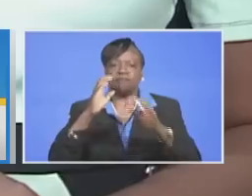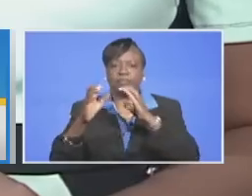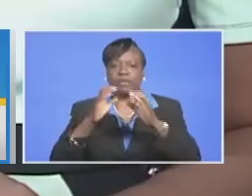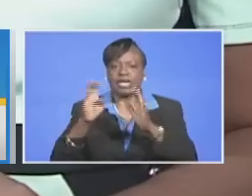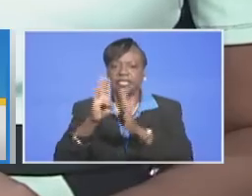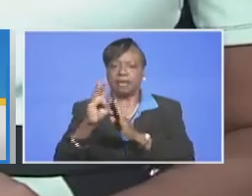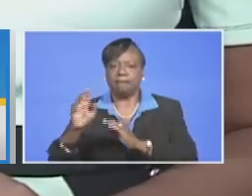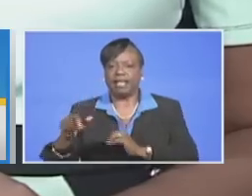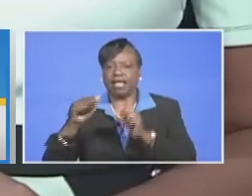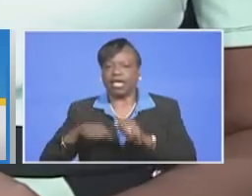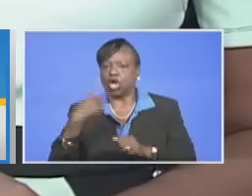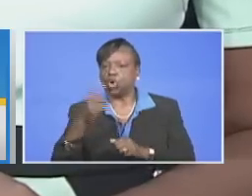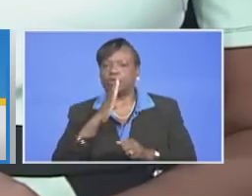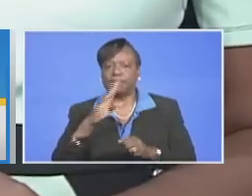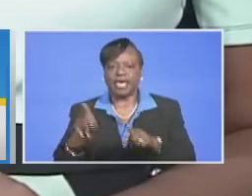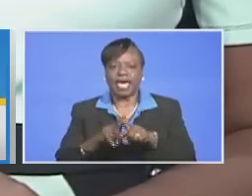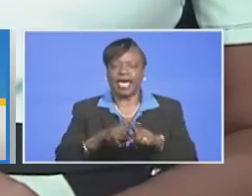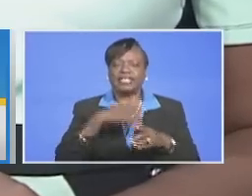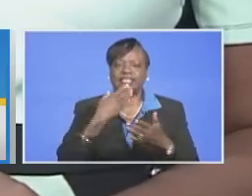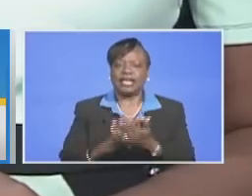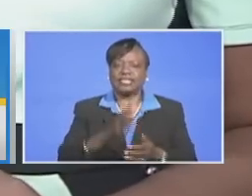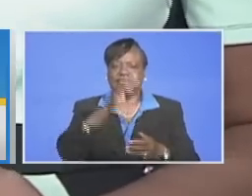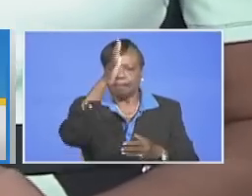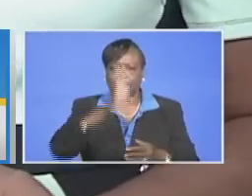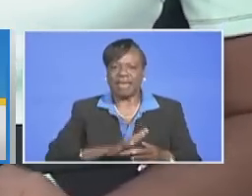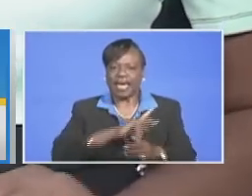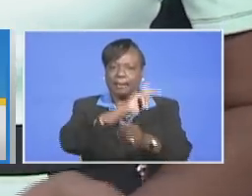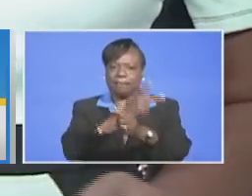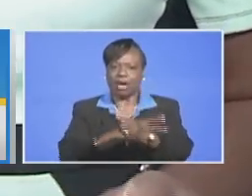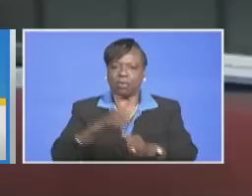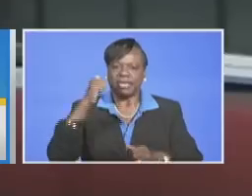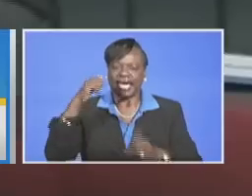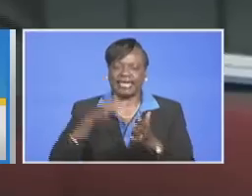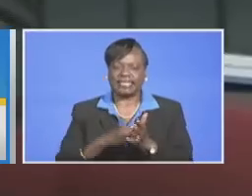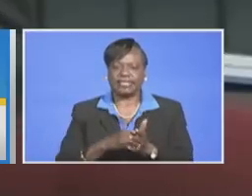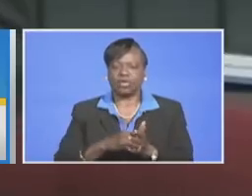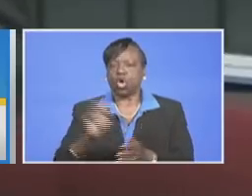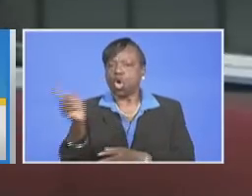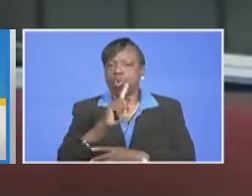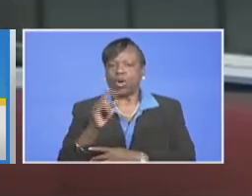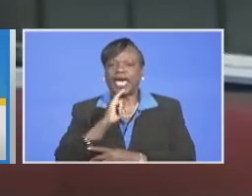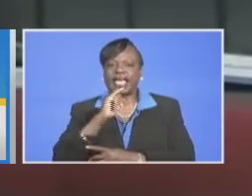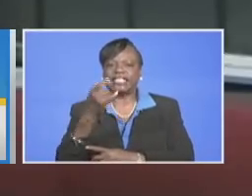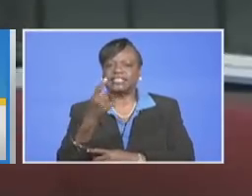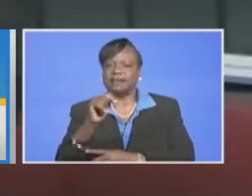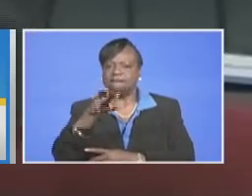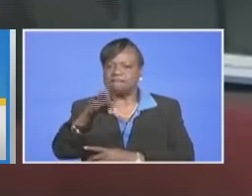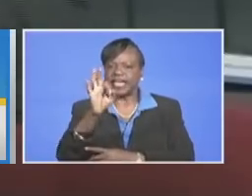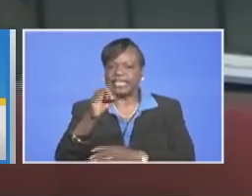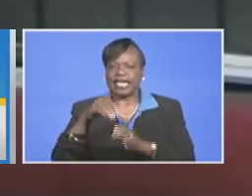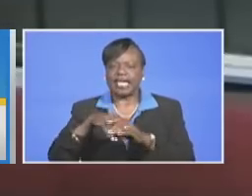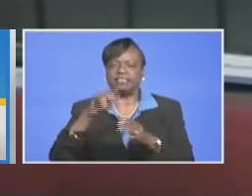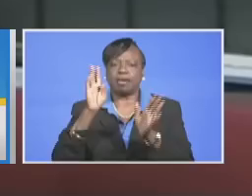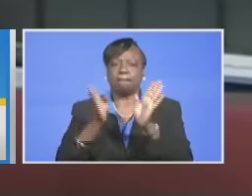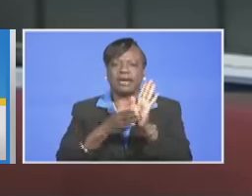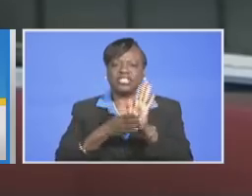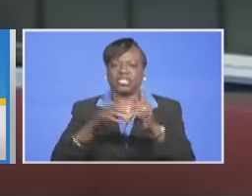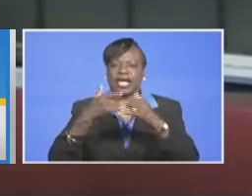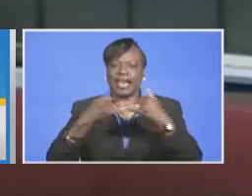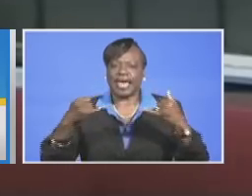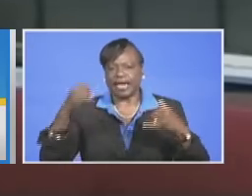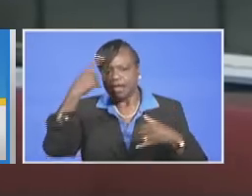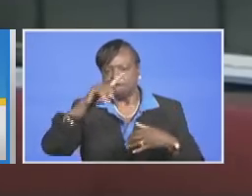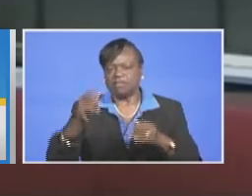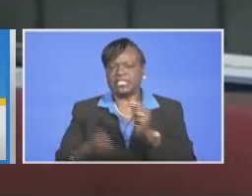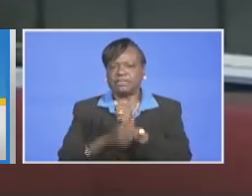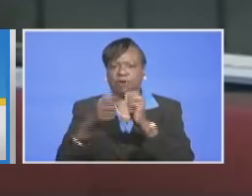the manpower and financial resources put behind it. Where's the funding in the budget lines for the support of this